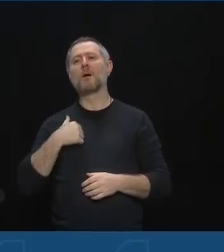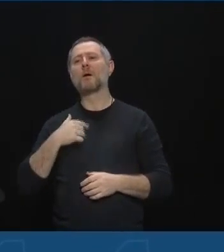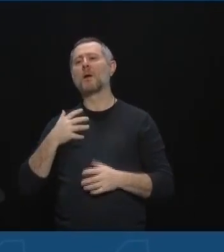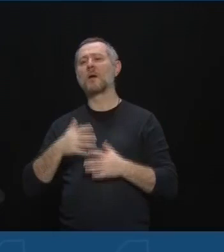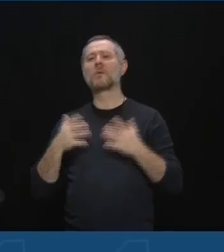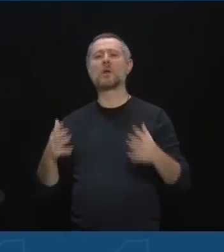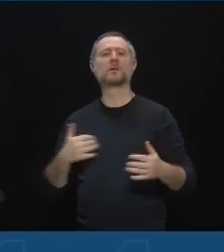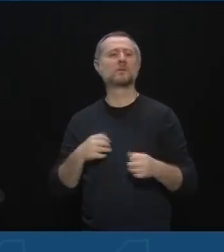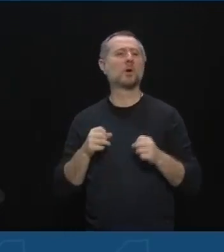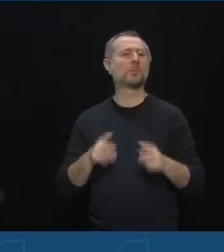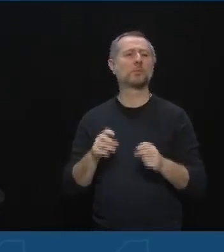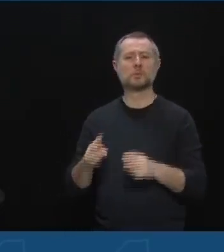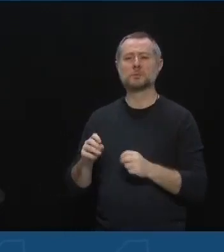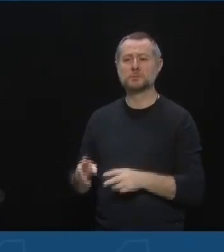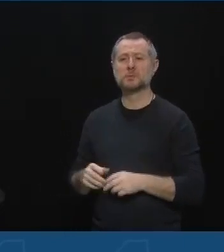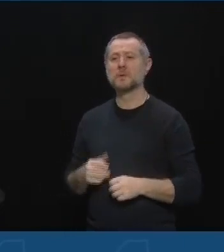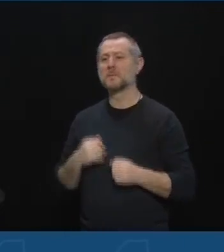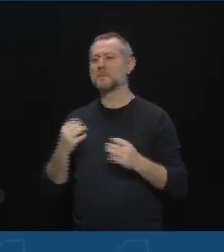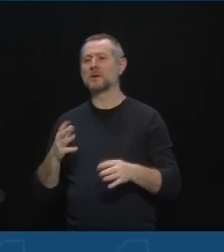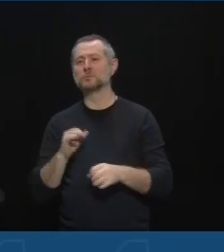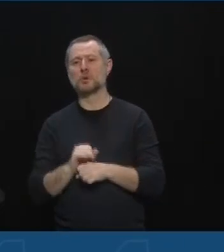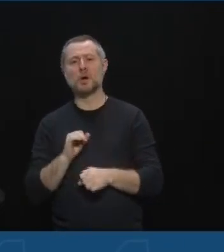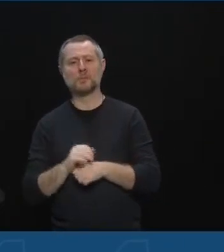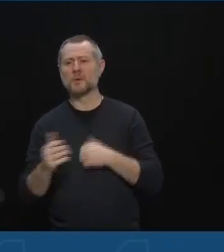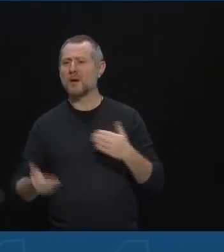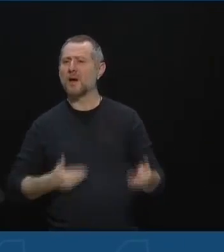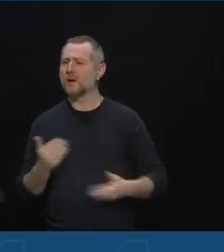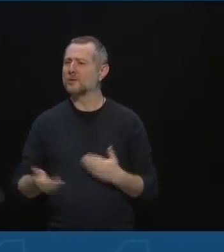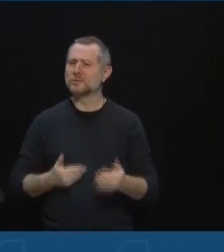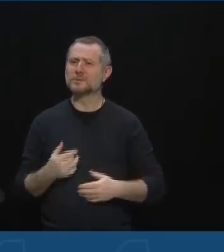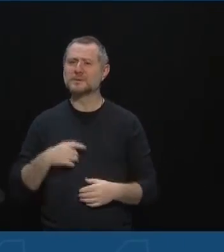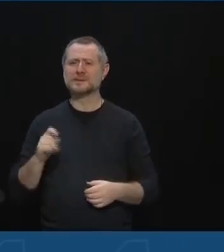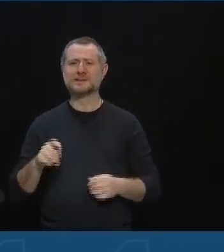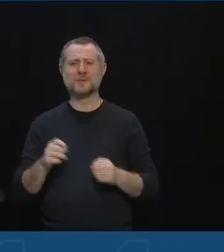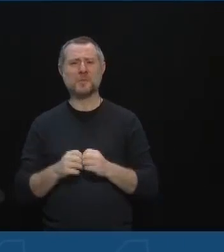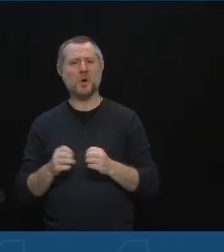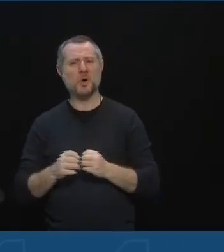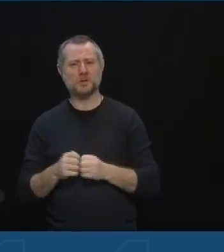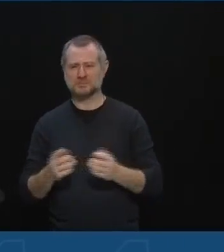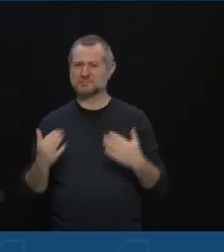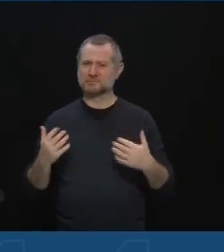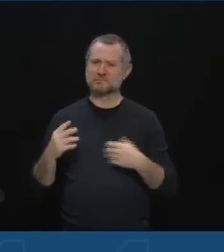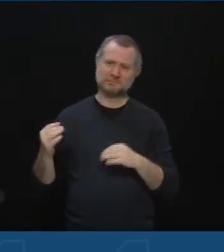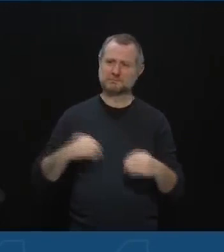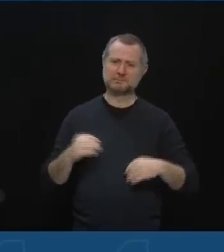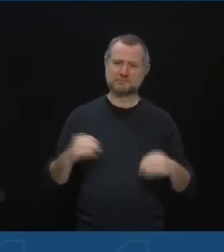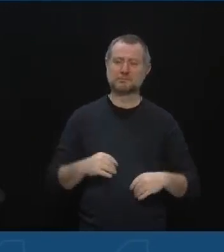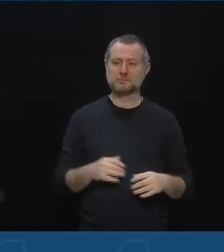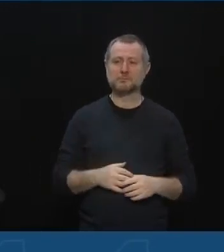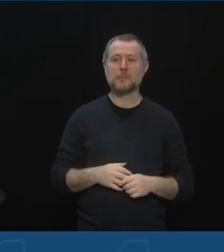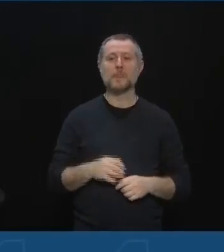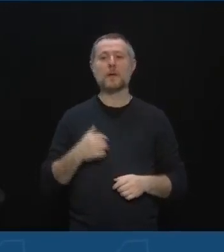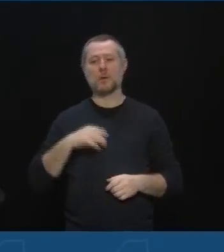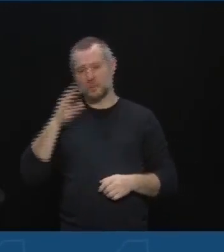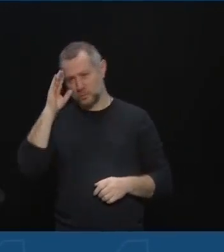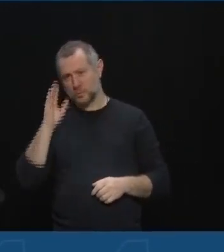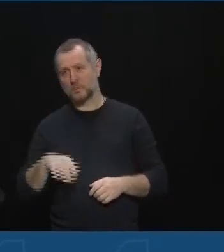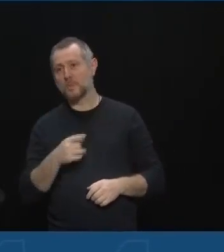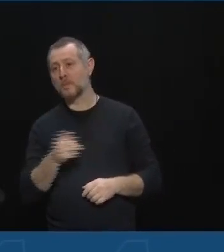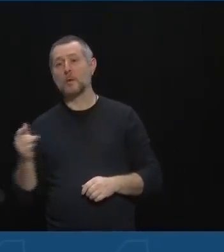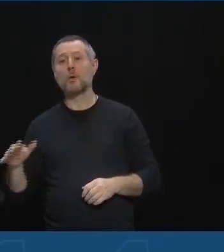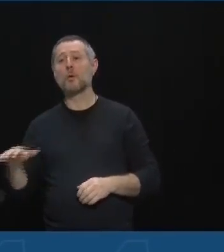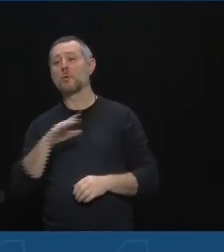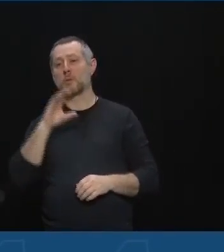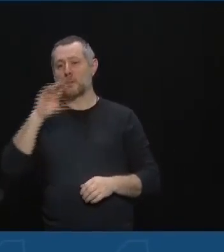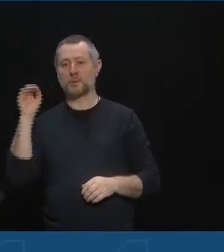More jobs than we can fill, with a trained and diverse workforce. I don't know a single employer here who isn't looking to hire. And that's